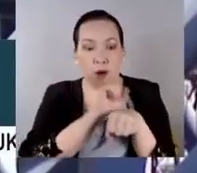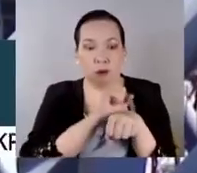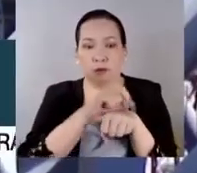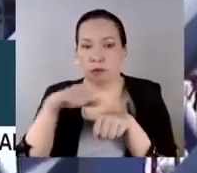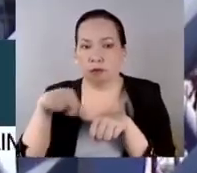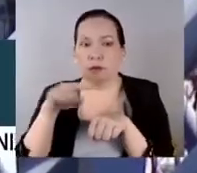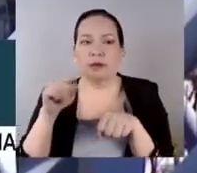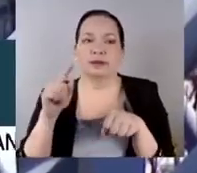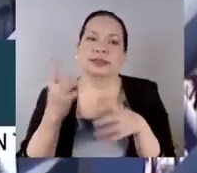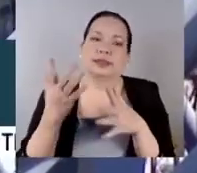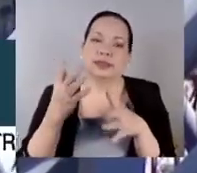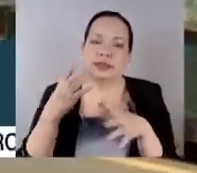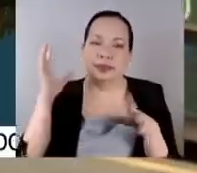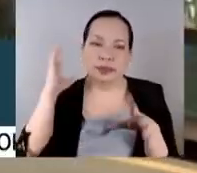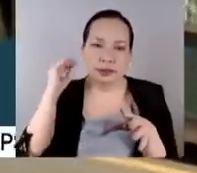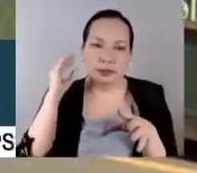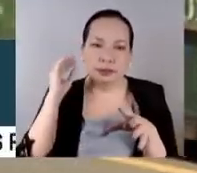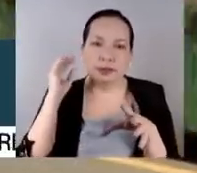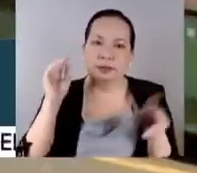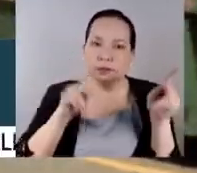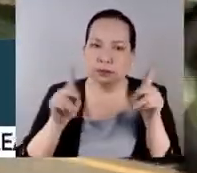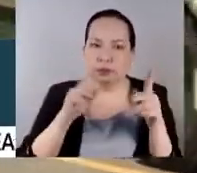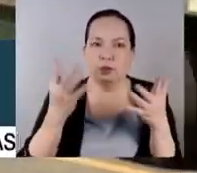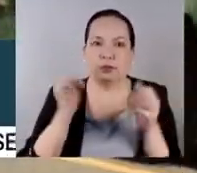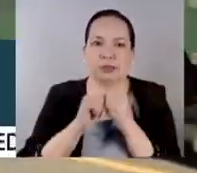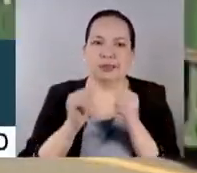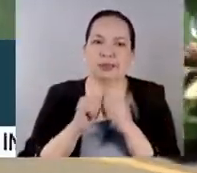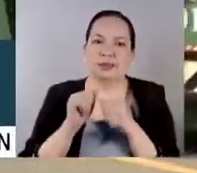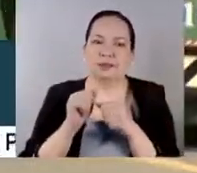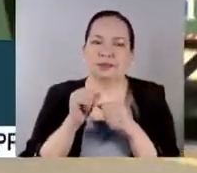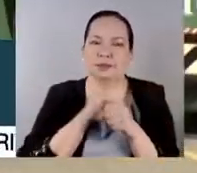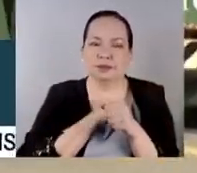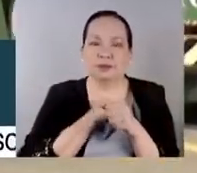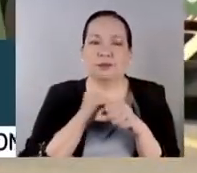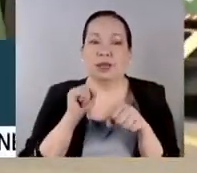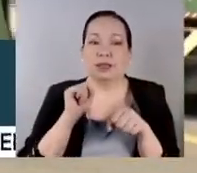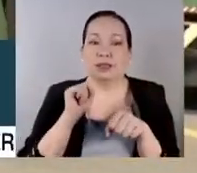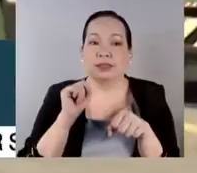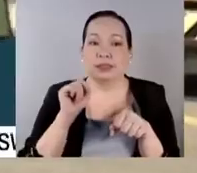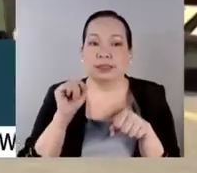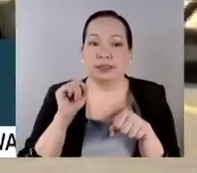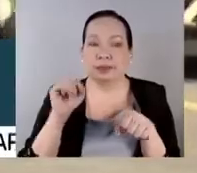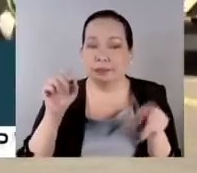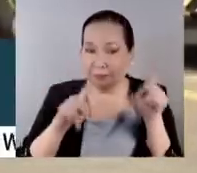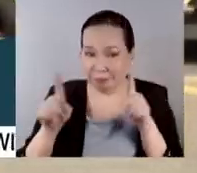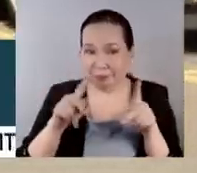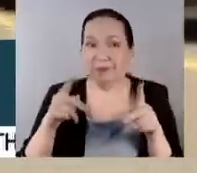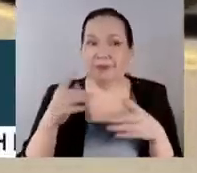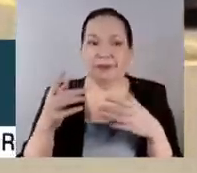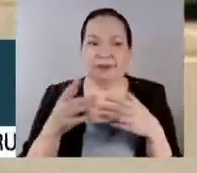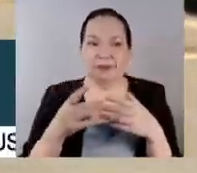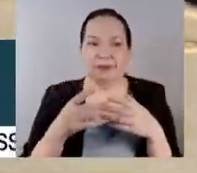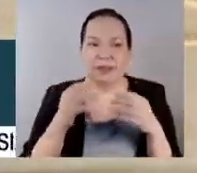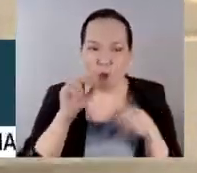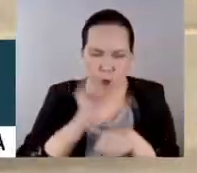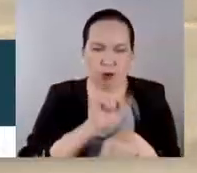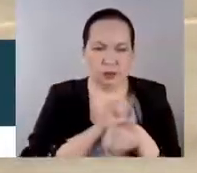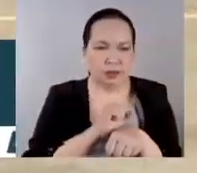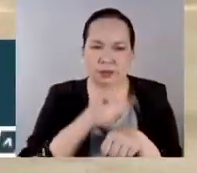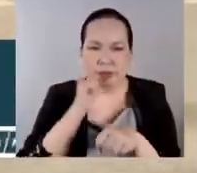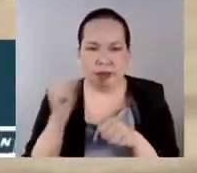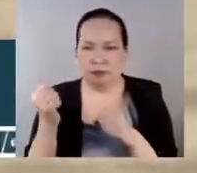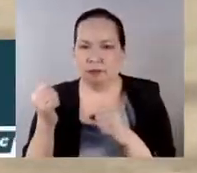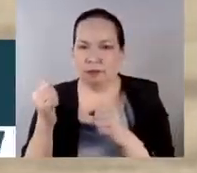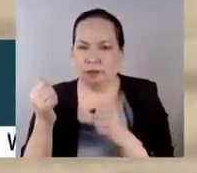adopt green technology. At Long Beach, drivers of the new electric tractors will labor alongside more than